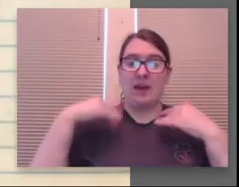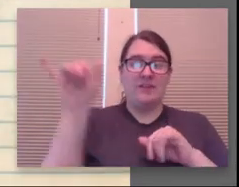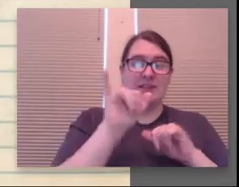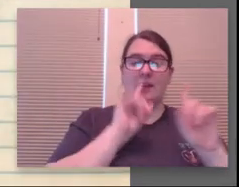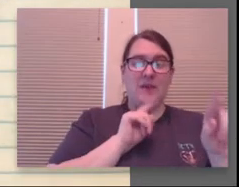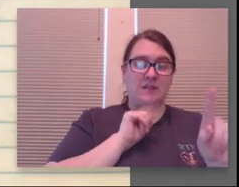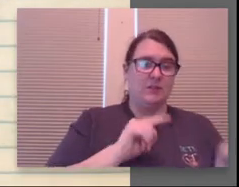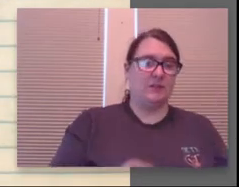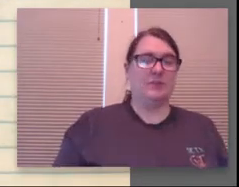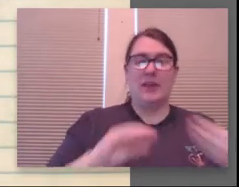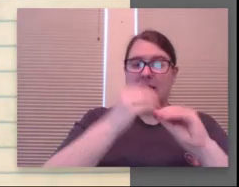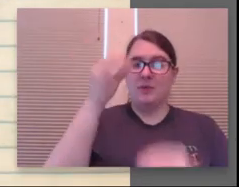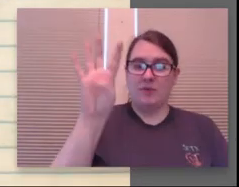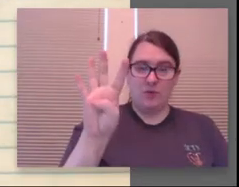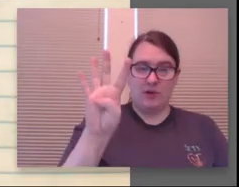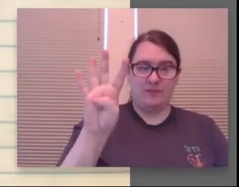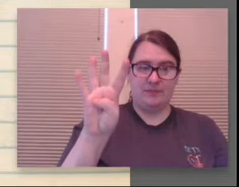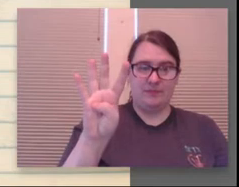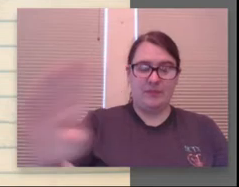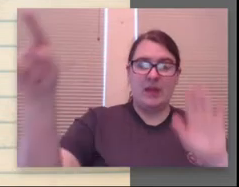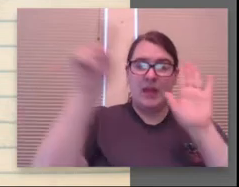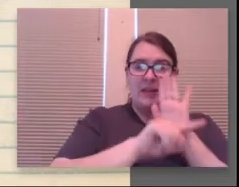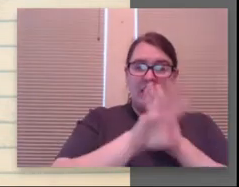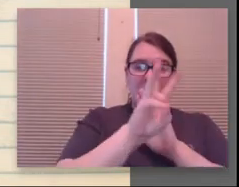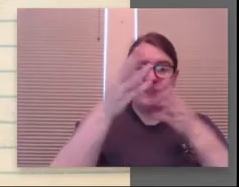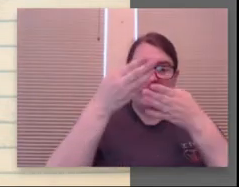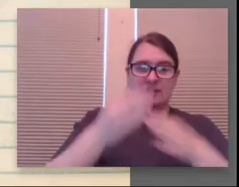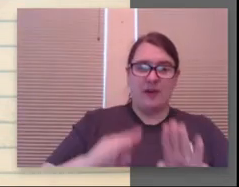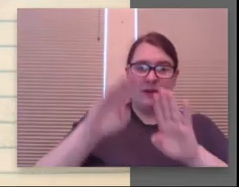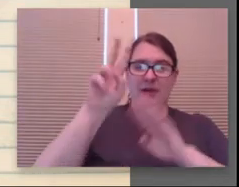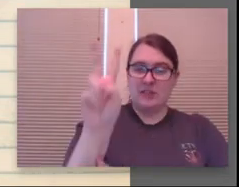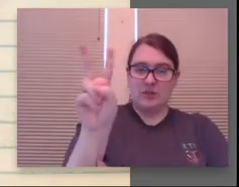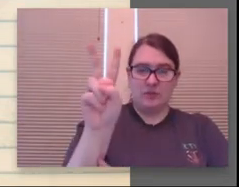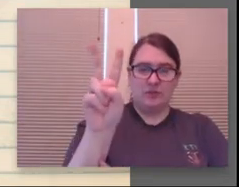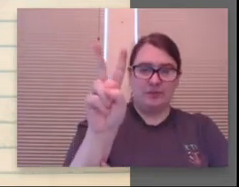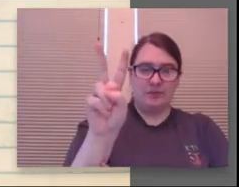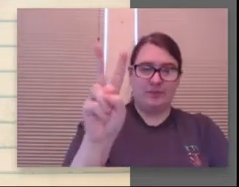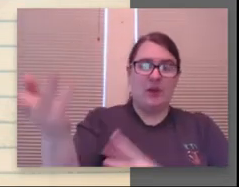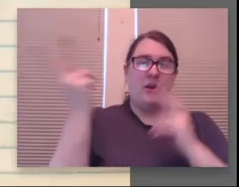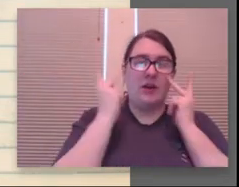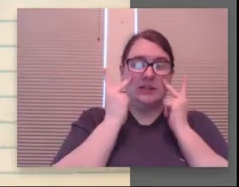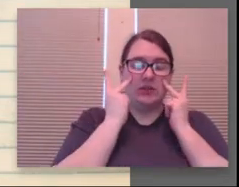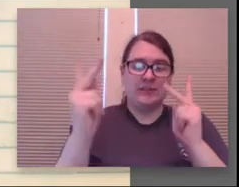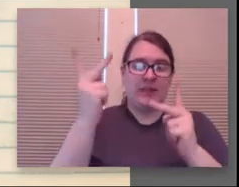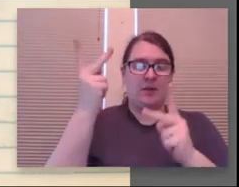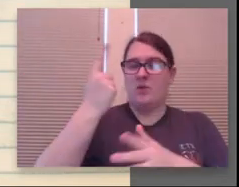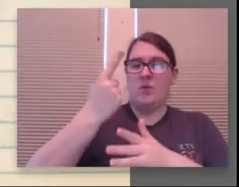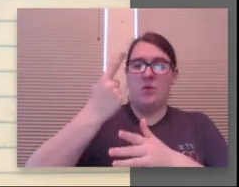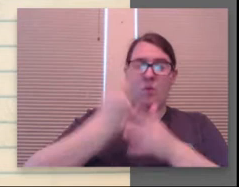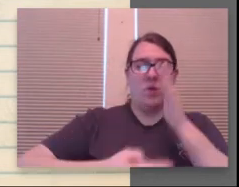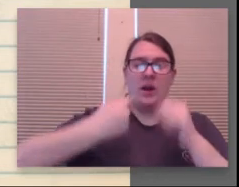We have the same answer. Okay, number 4. -6 divided by 2. All right, so let's